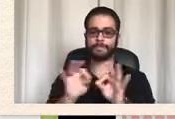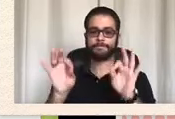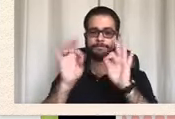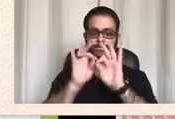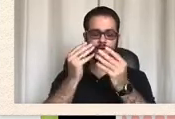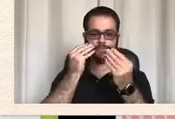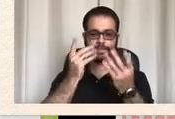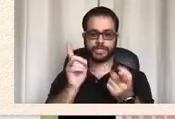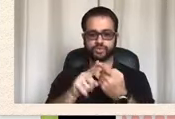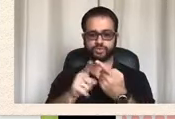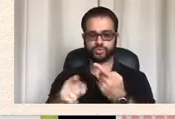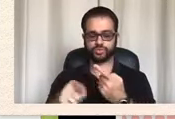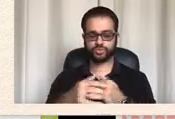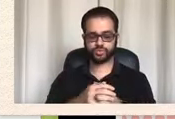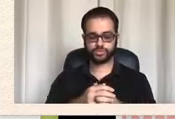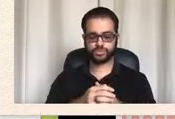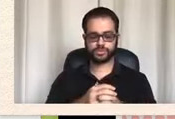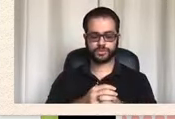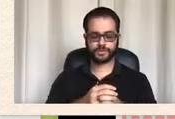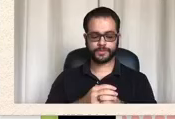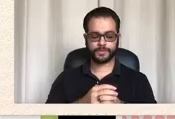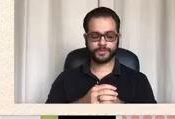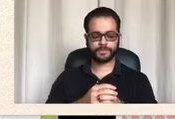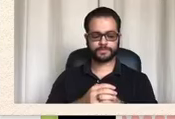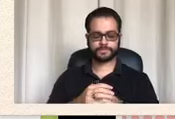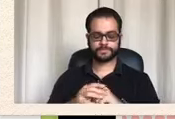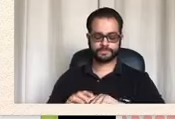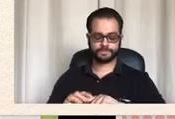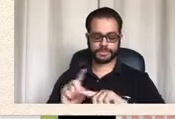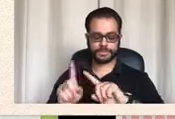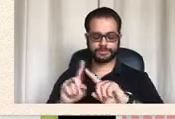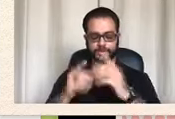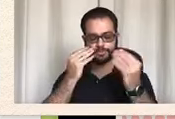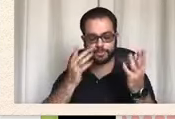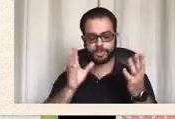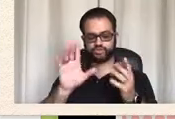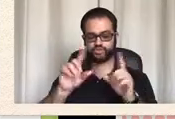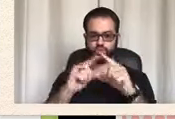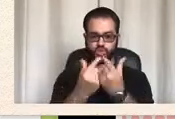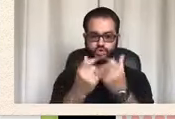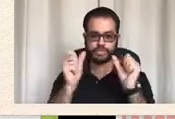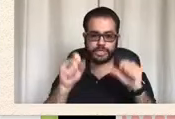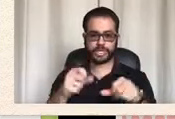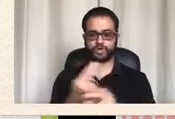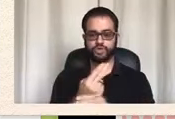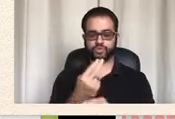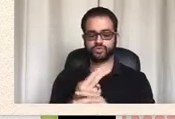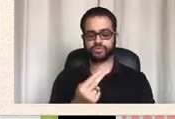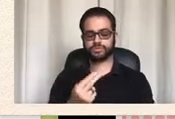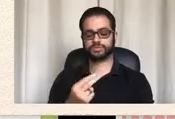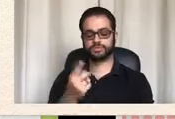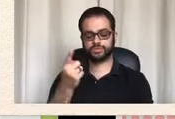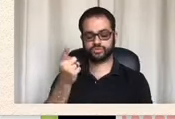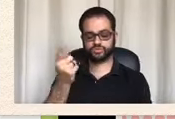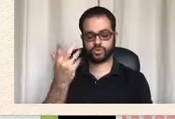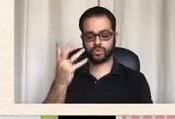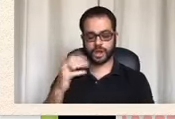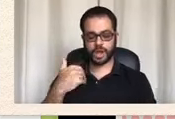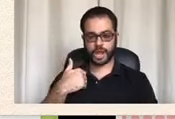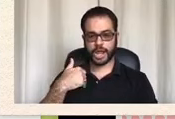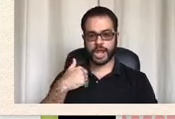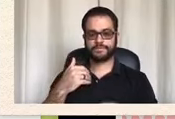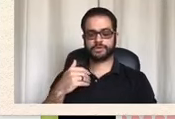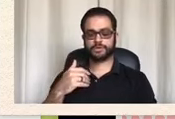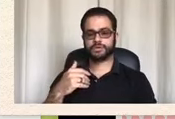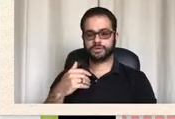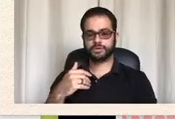information that your group can use. You don't want them to have a leadership position, but